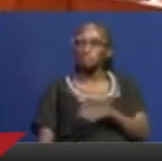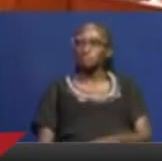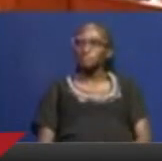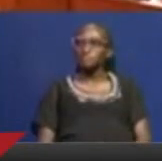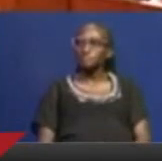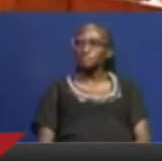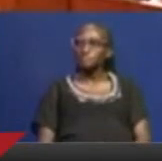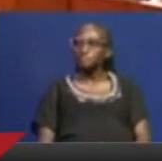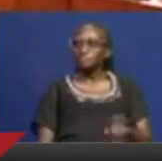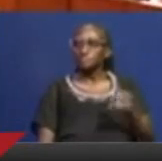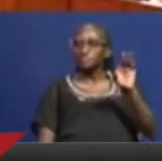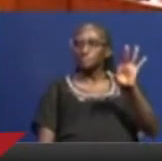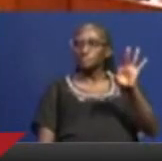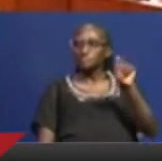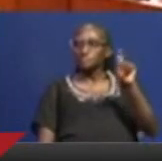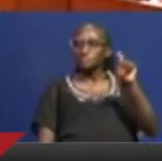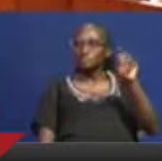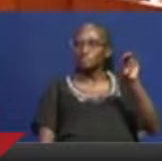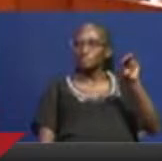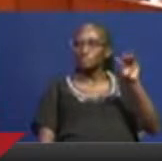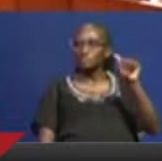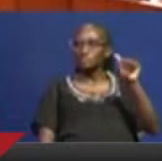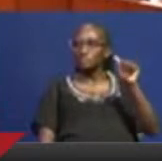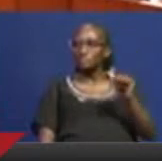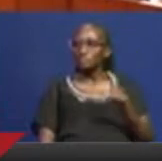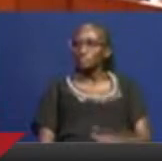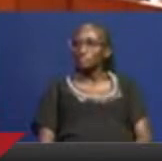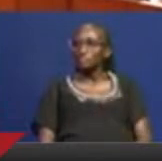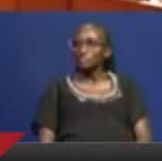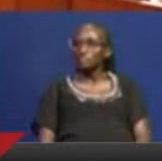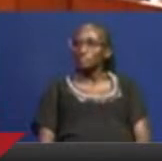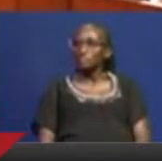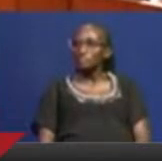Kwale Fatuma Hamisi Masito.